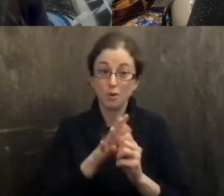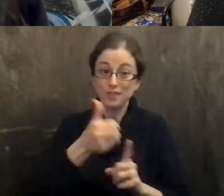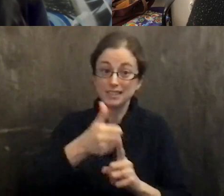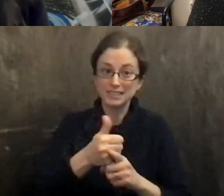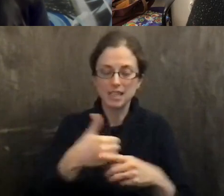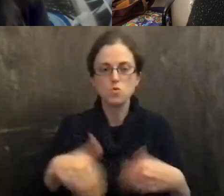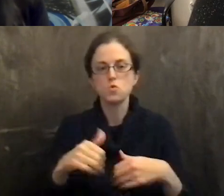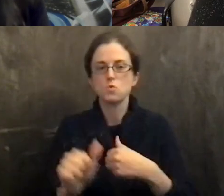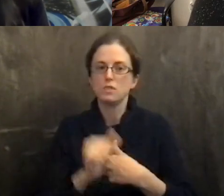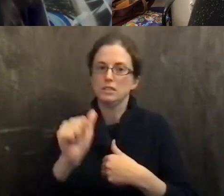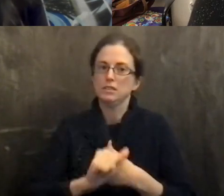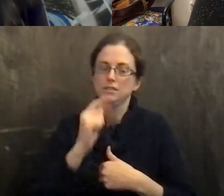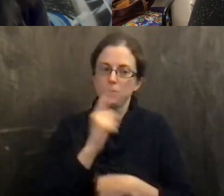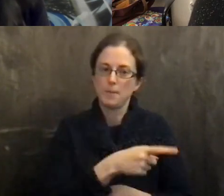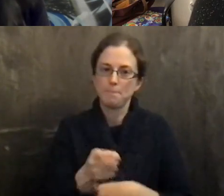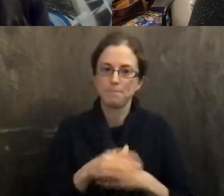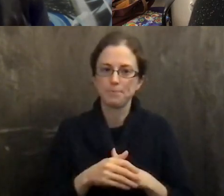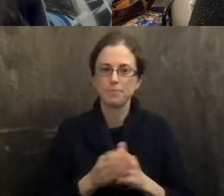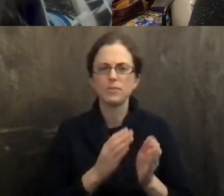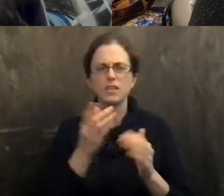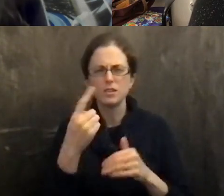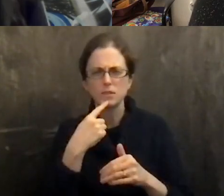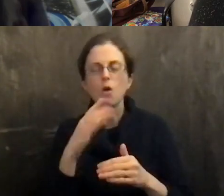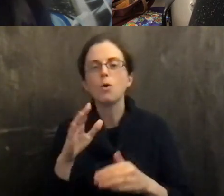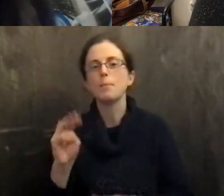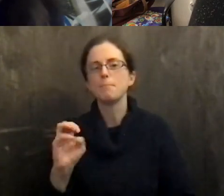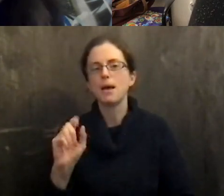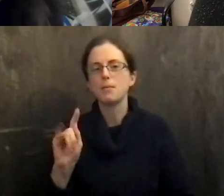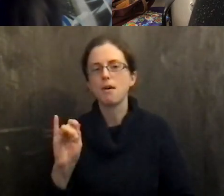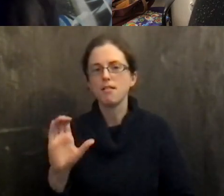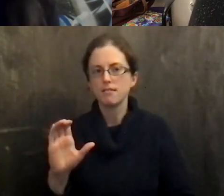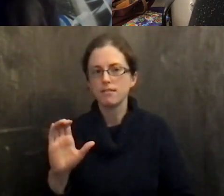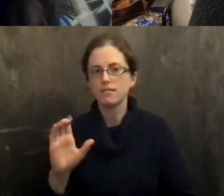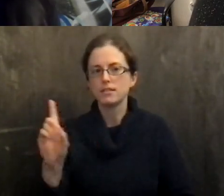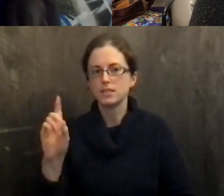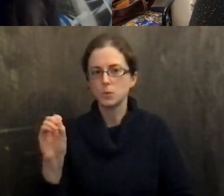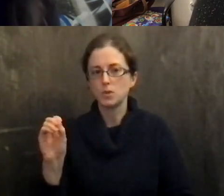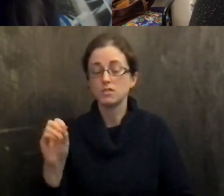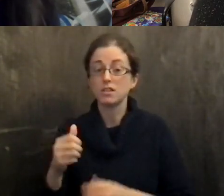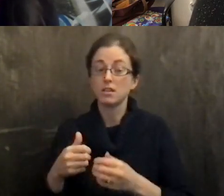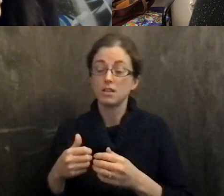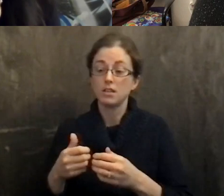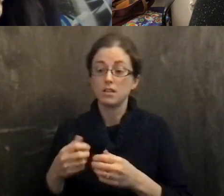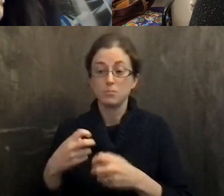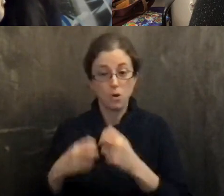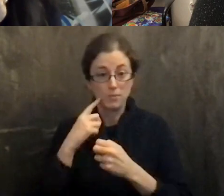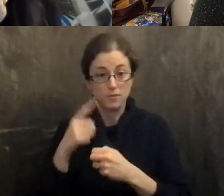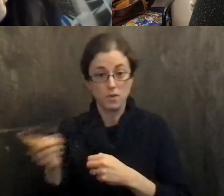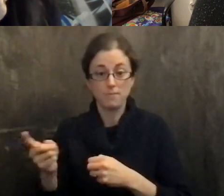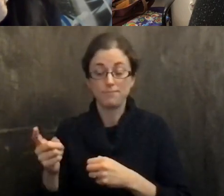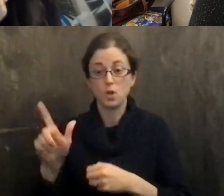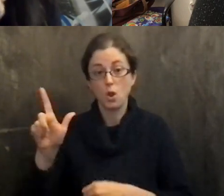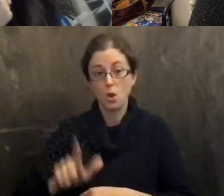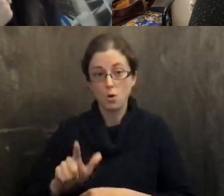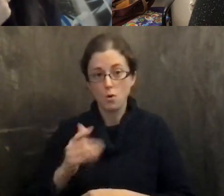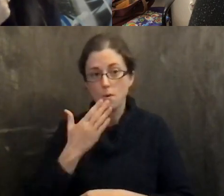When I think of metabolic disorders, I think that the main issues are low blood sugar, dehydration, and these are the things that we